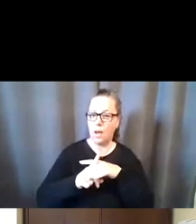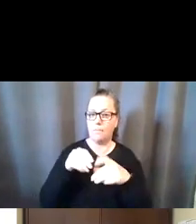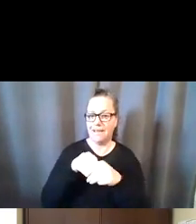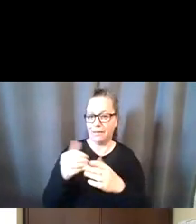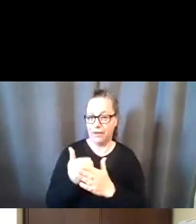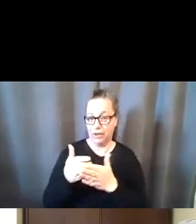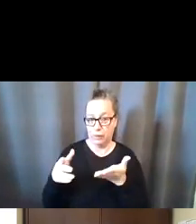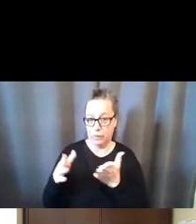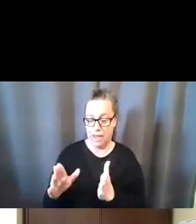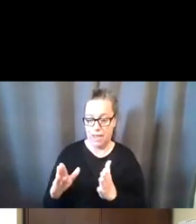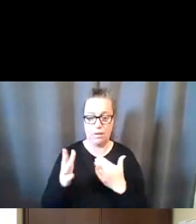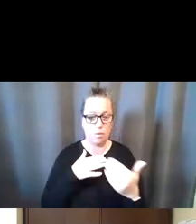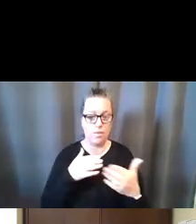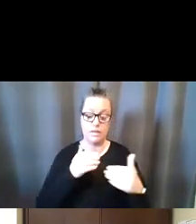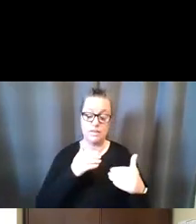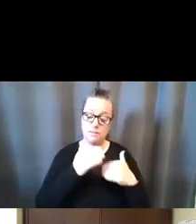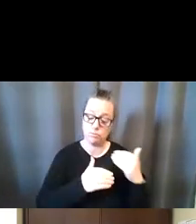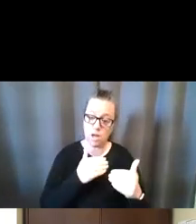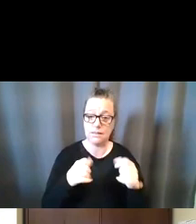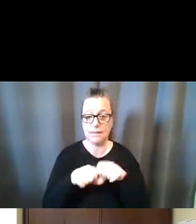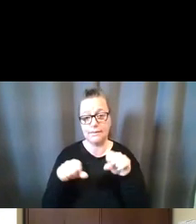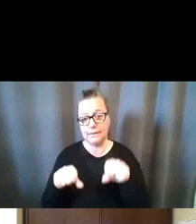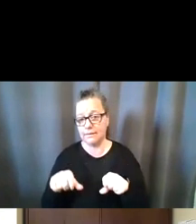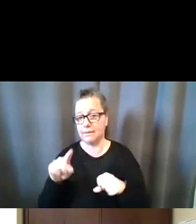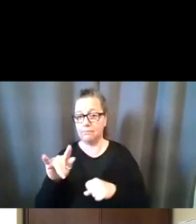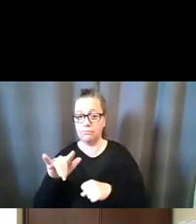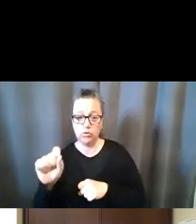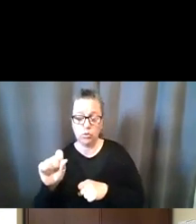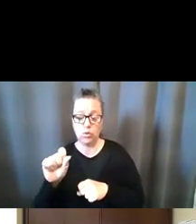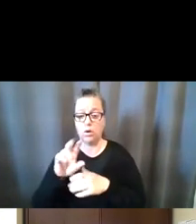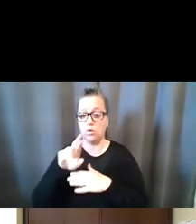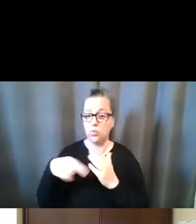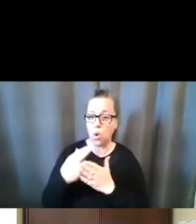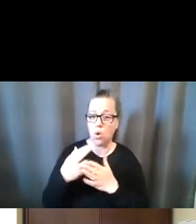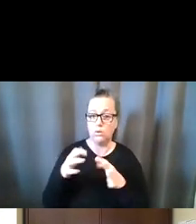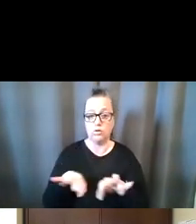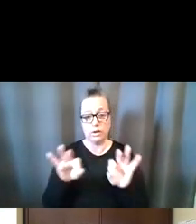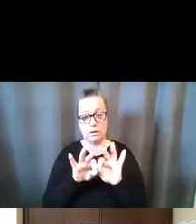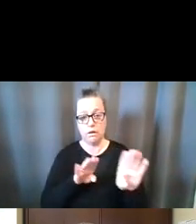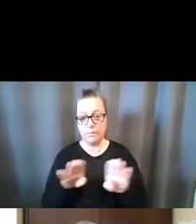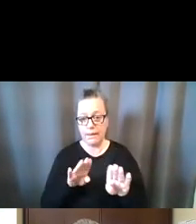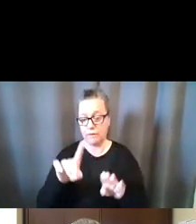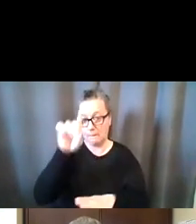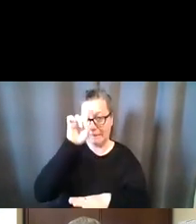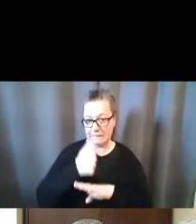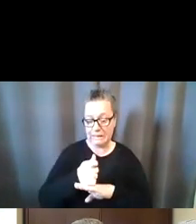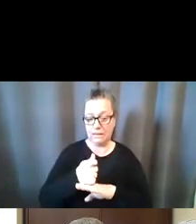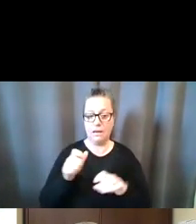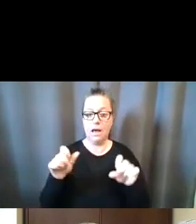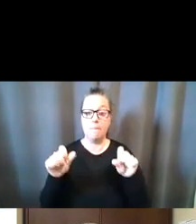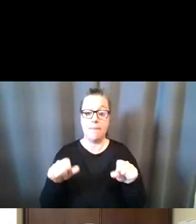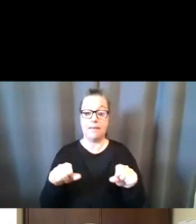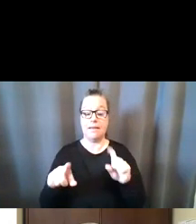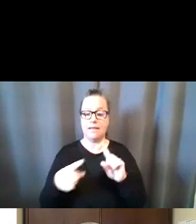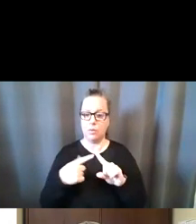needed. Whether it's the processes, systems, tools, job roles, critical behaviors, mindsets. Ability is when I can step